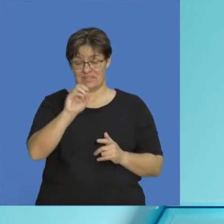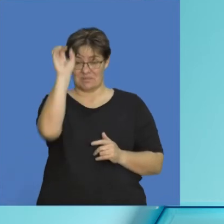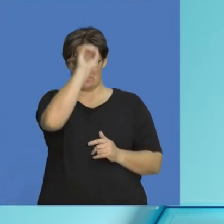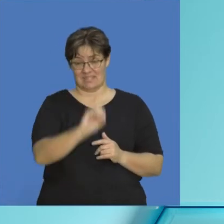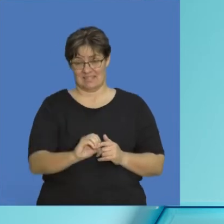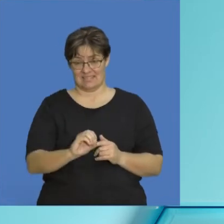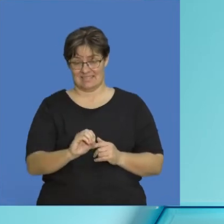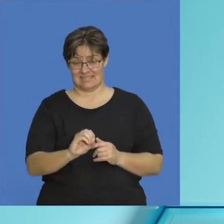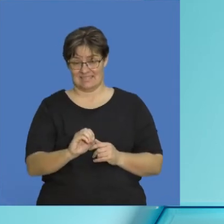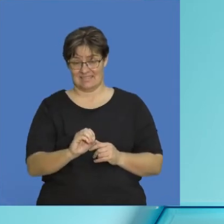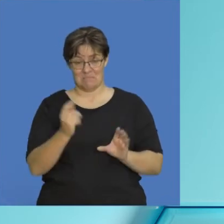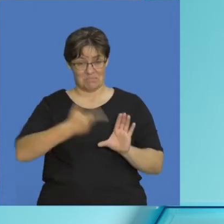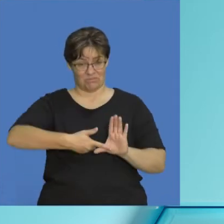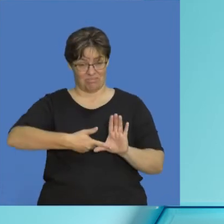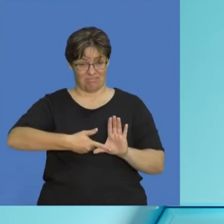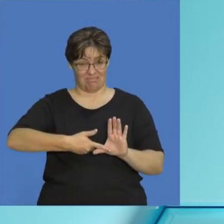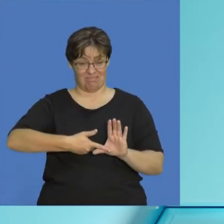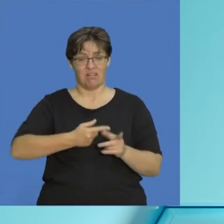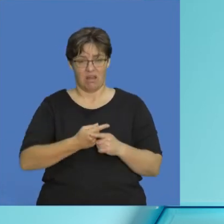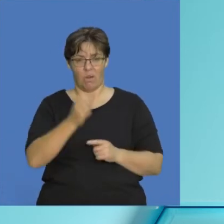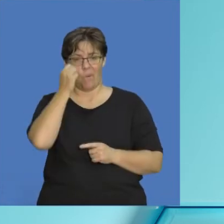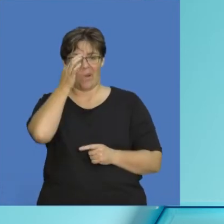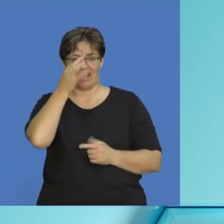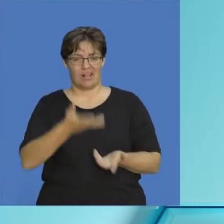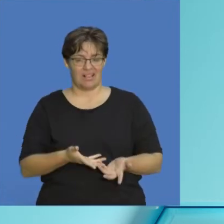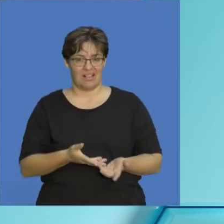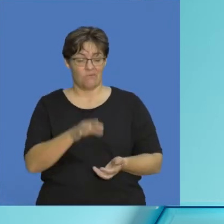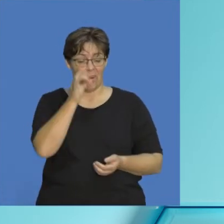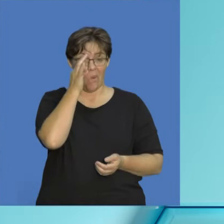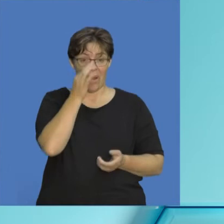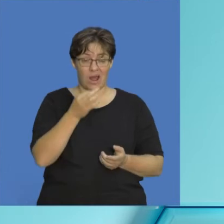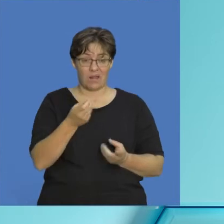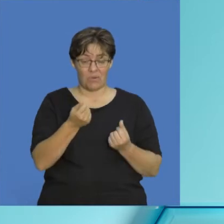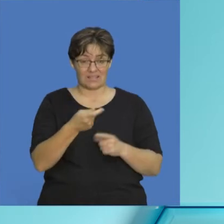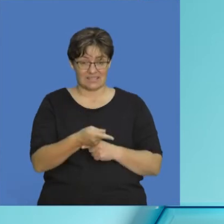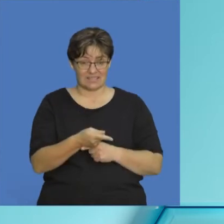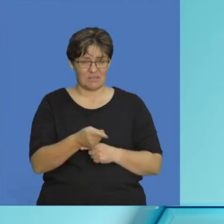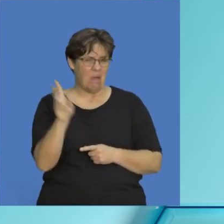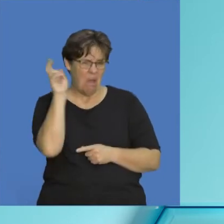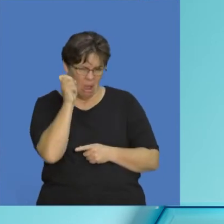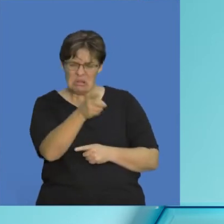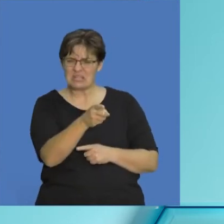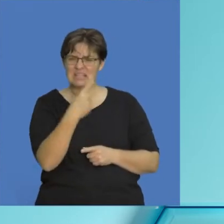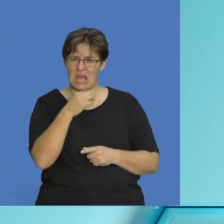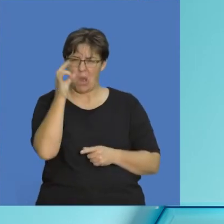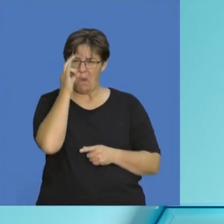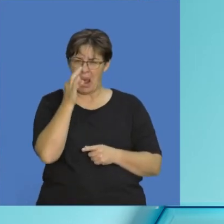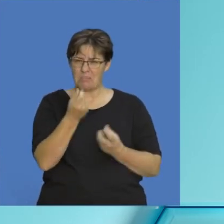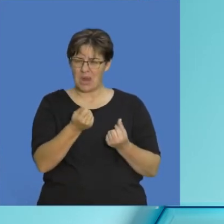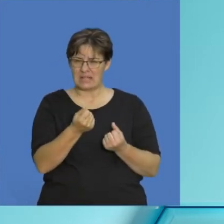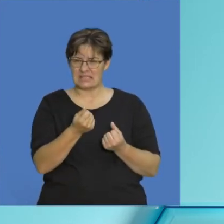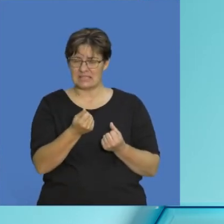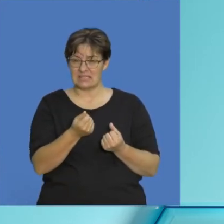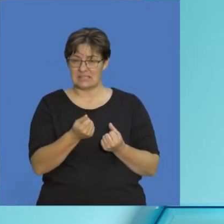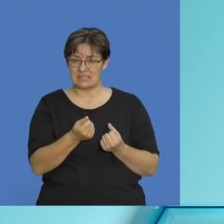Actually, 50% of petrol is made out of oil. If the oil price, I'm not sure if you heard sometimes that if